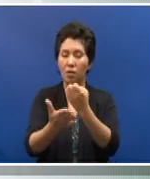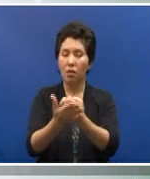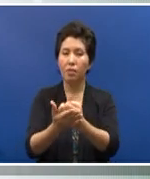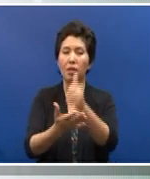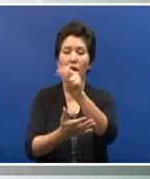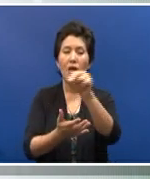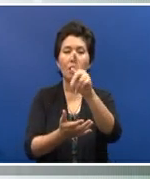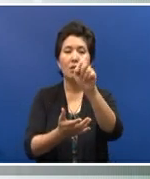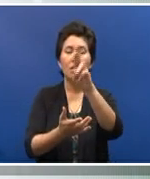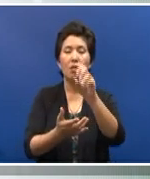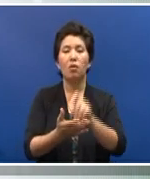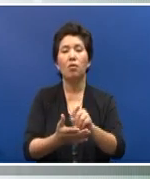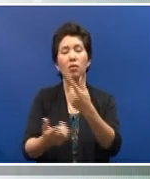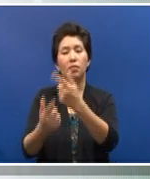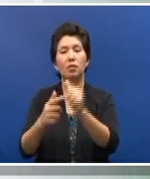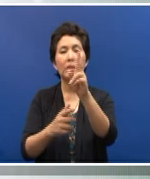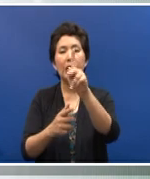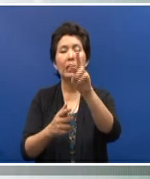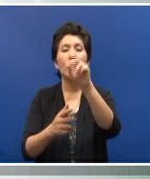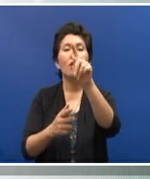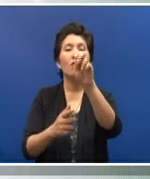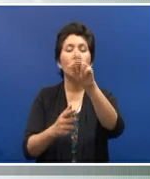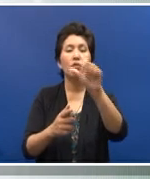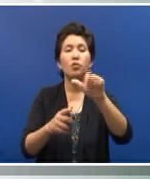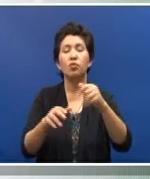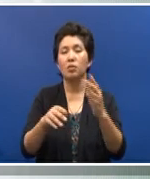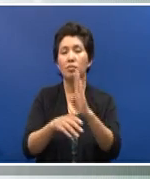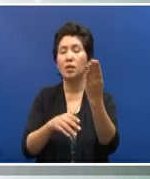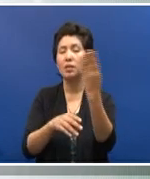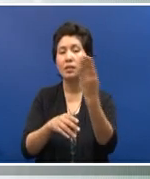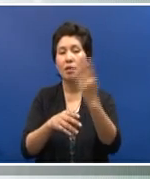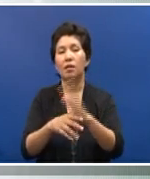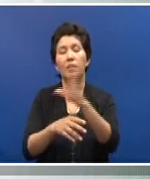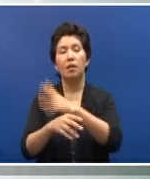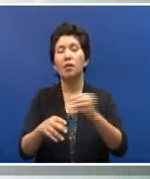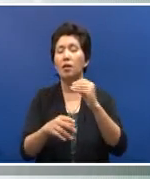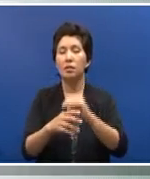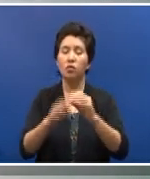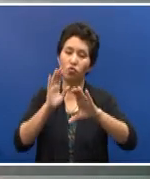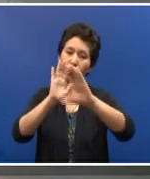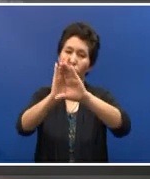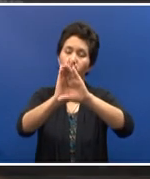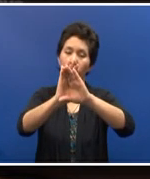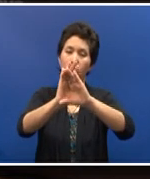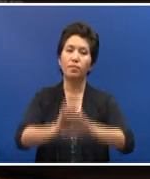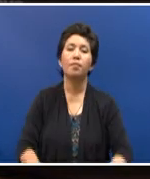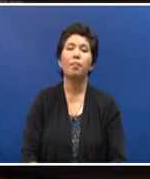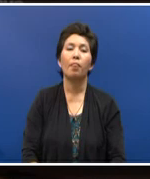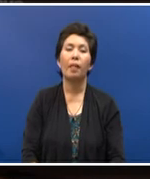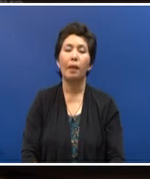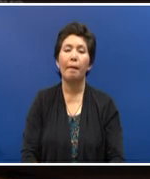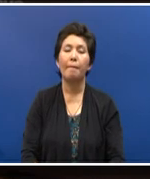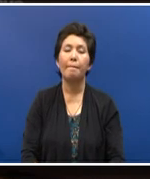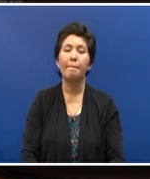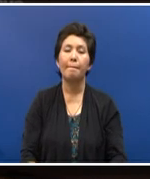anthropology involve ritual and highly symbolic in nature. Okay, for example,